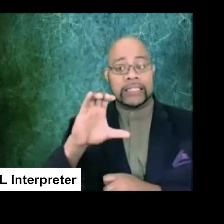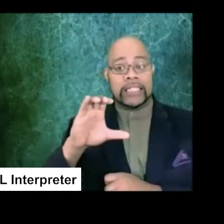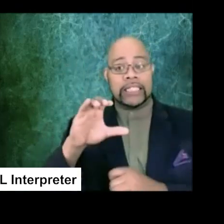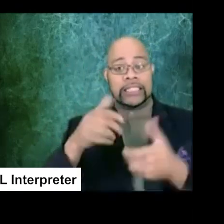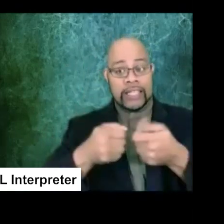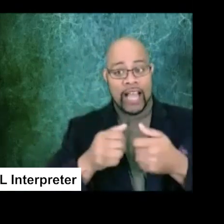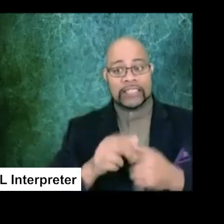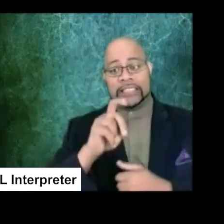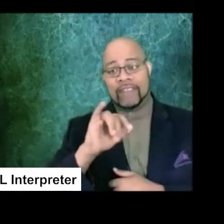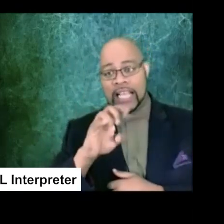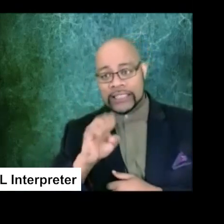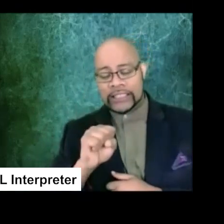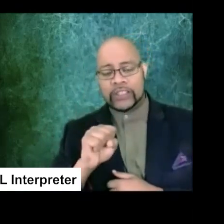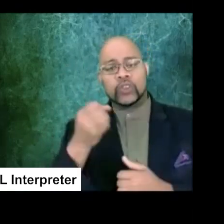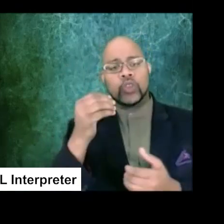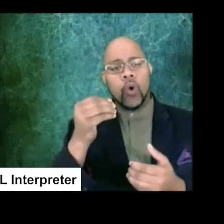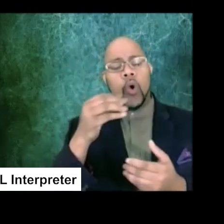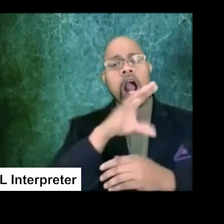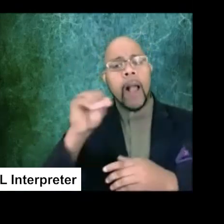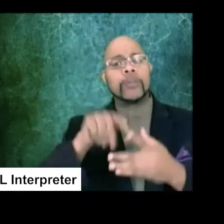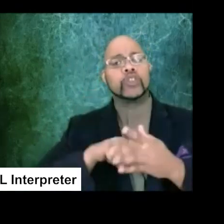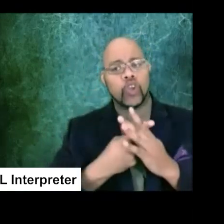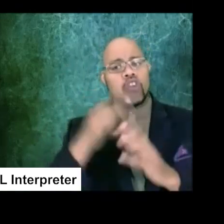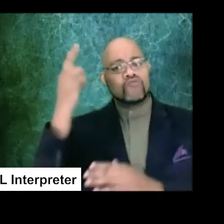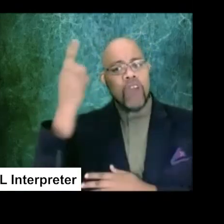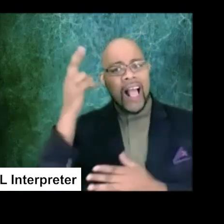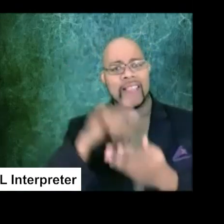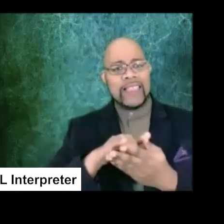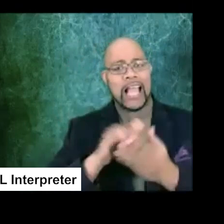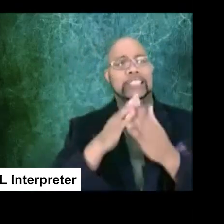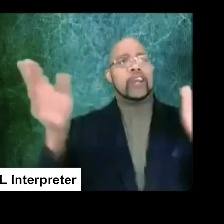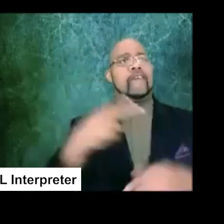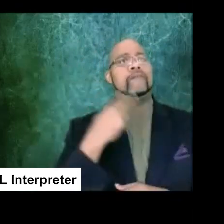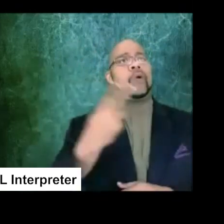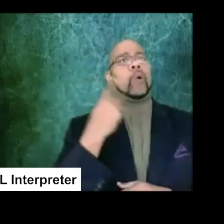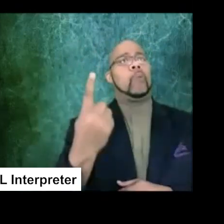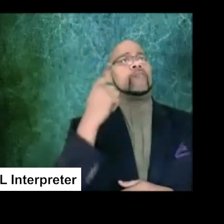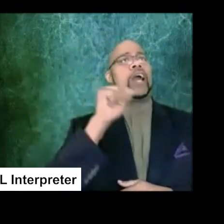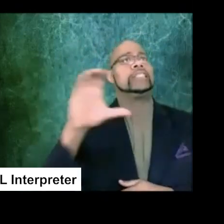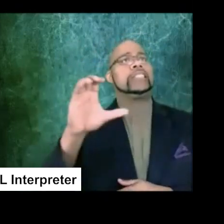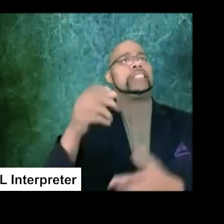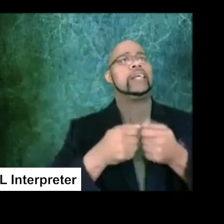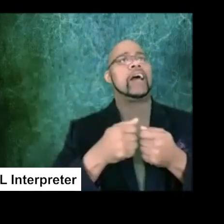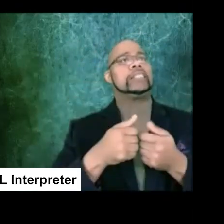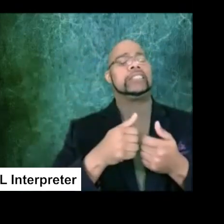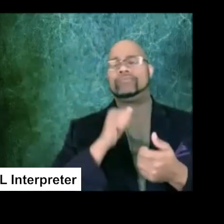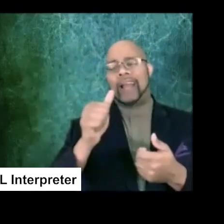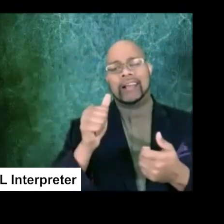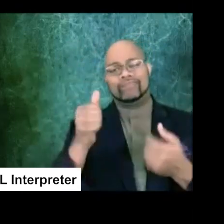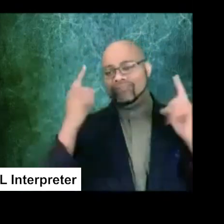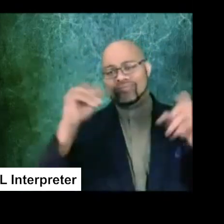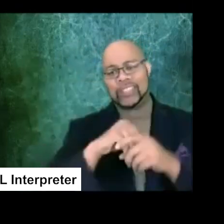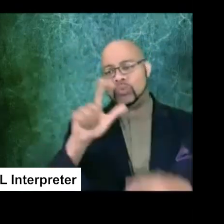devices. So companies are beginning to realize that a generic voice from AAC devices will not cut it in